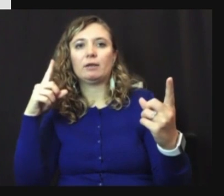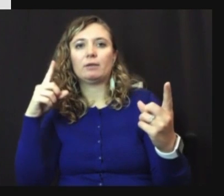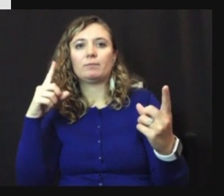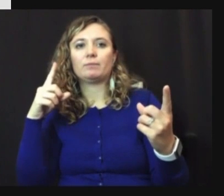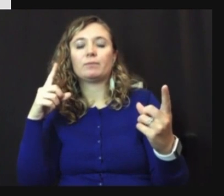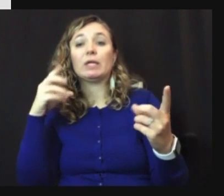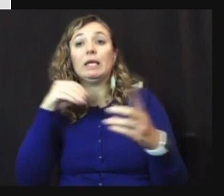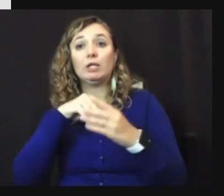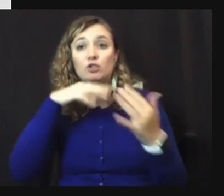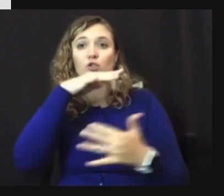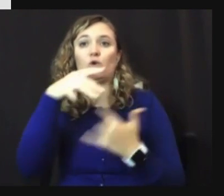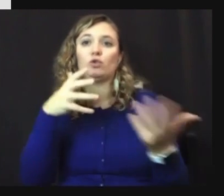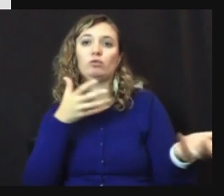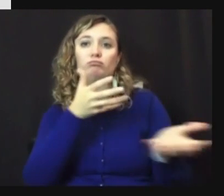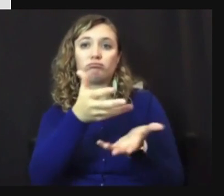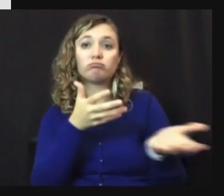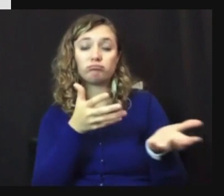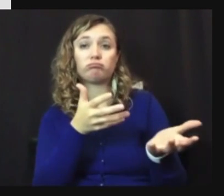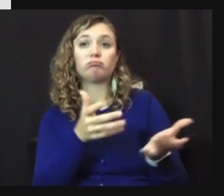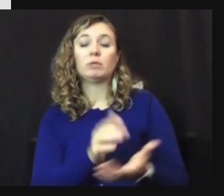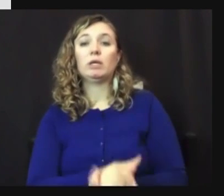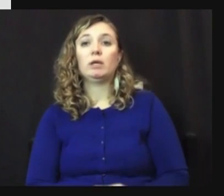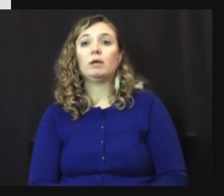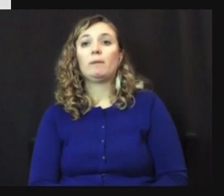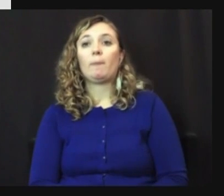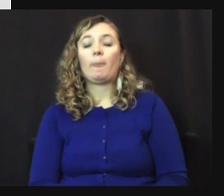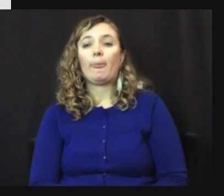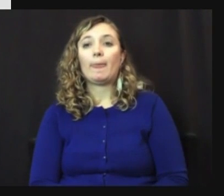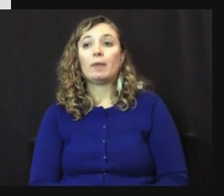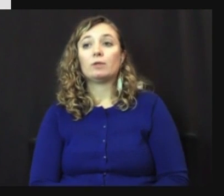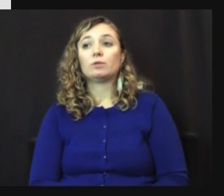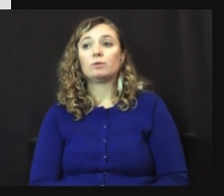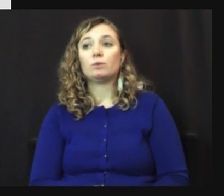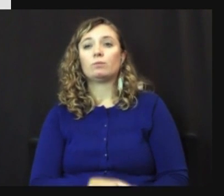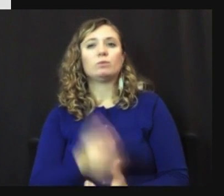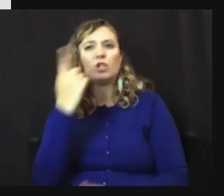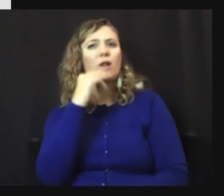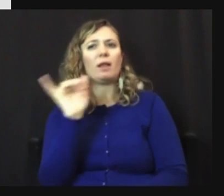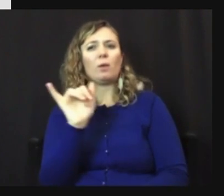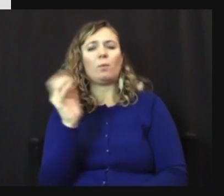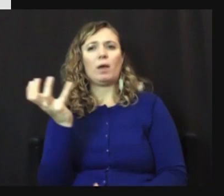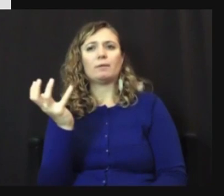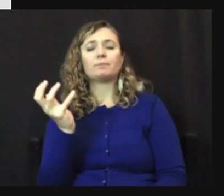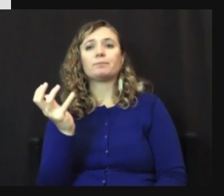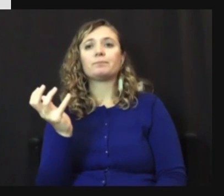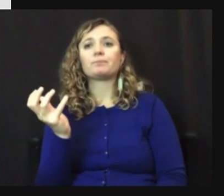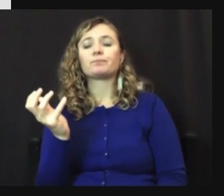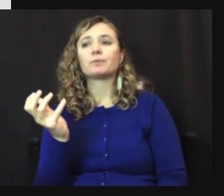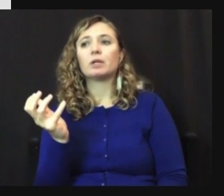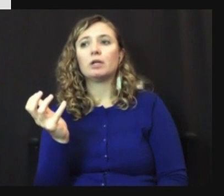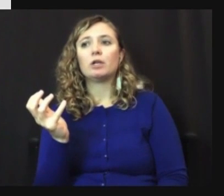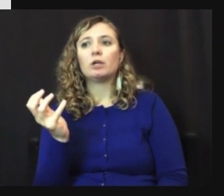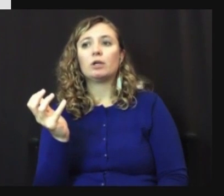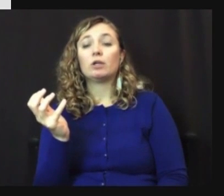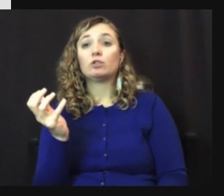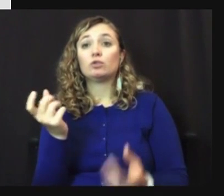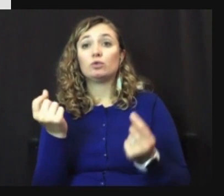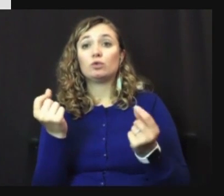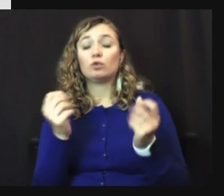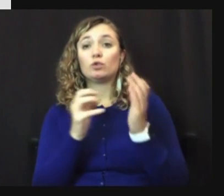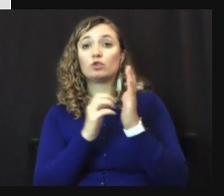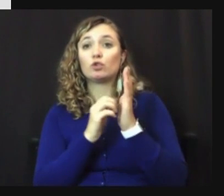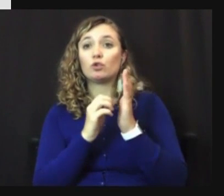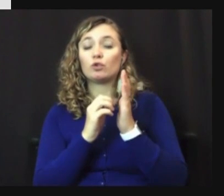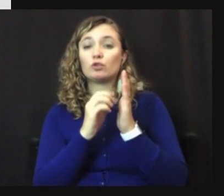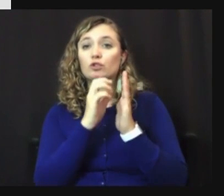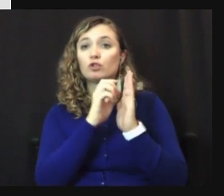interaction. So this is going to look like, what scripts can we do if we don't understand the